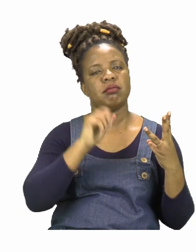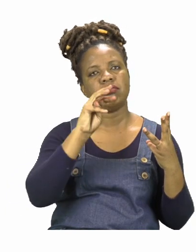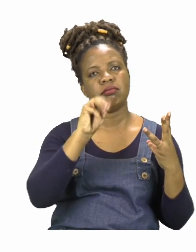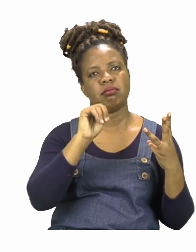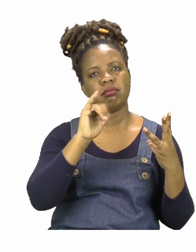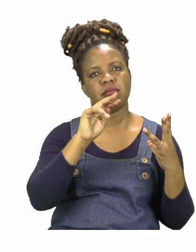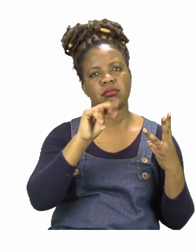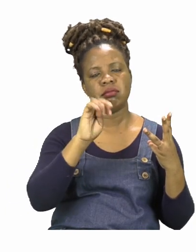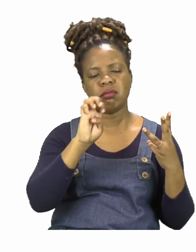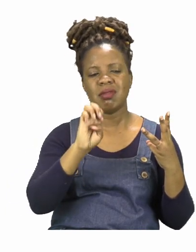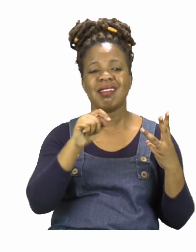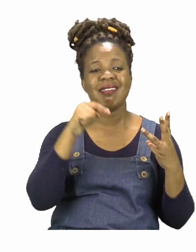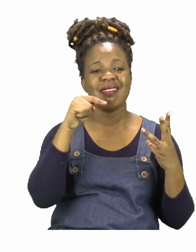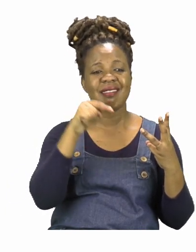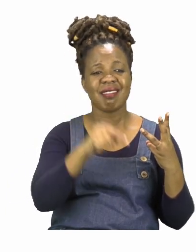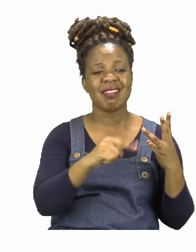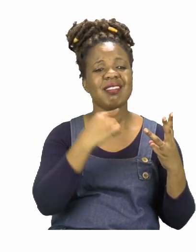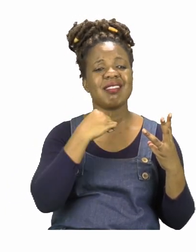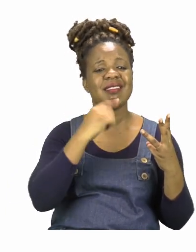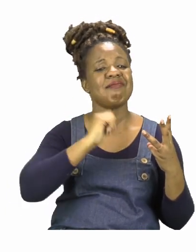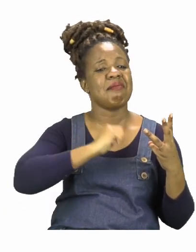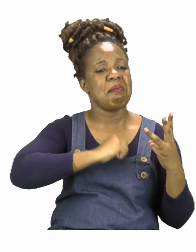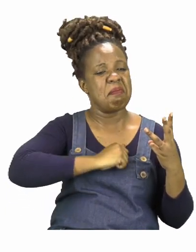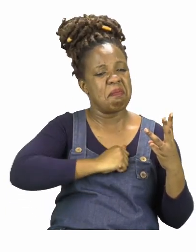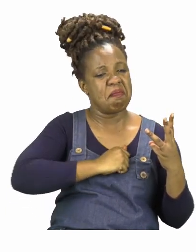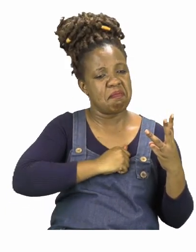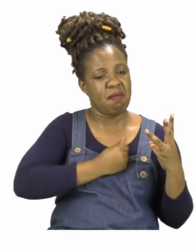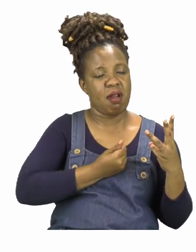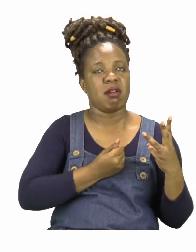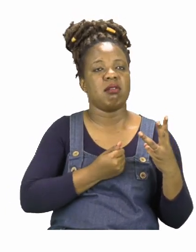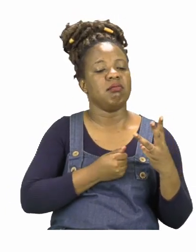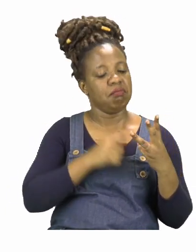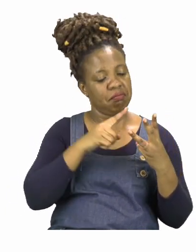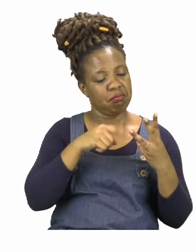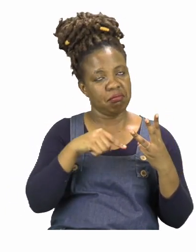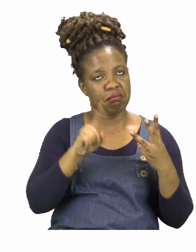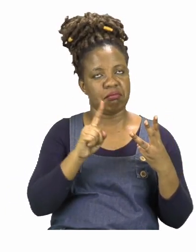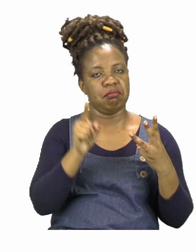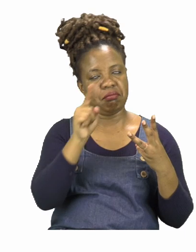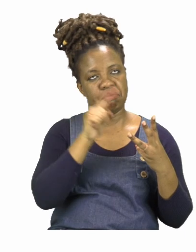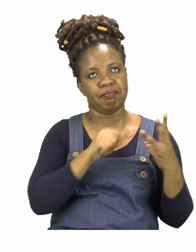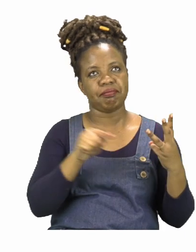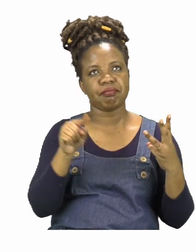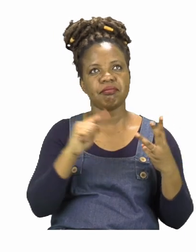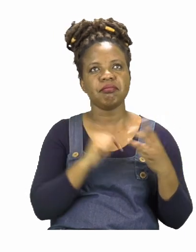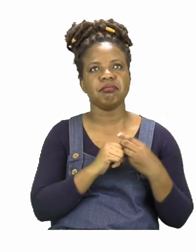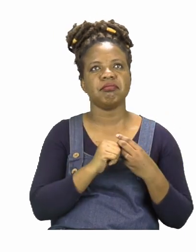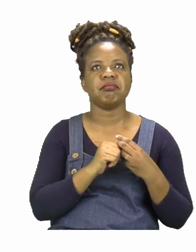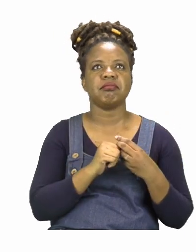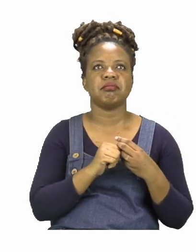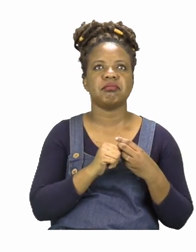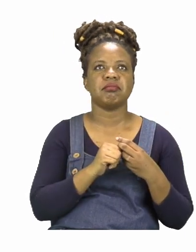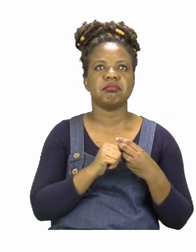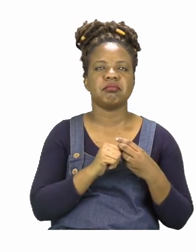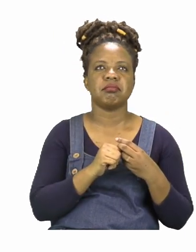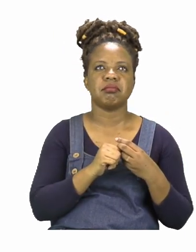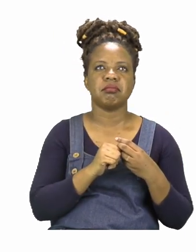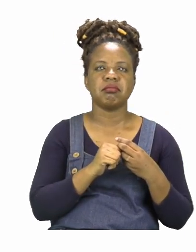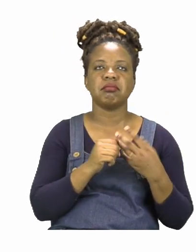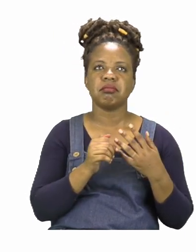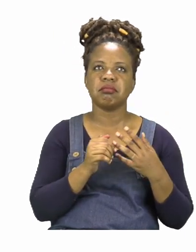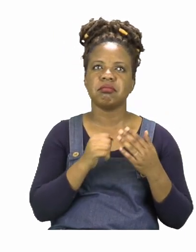is mine. Yes, it is also correct. Now, let's try and do